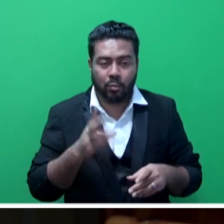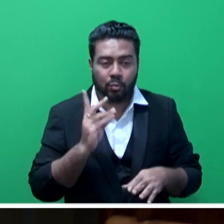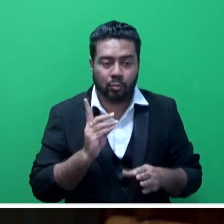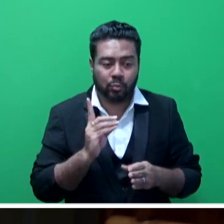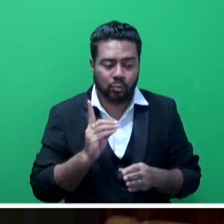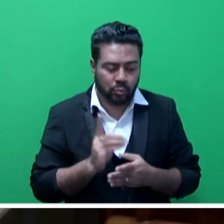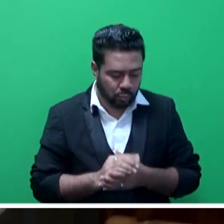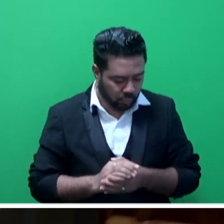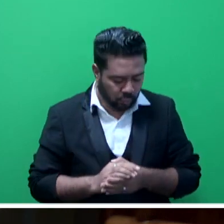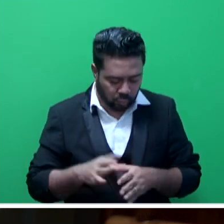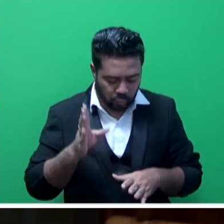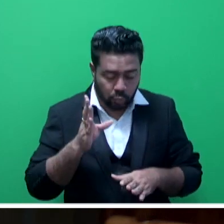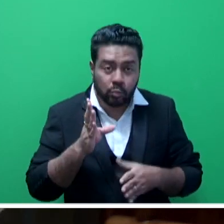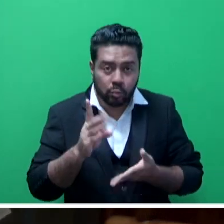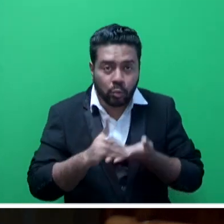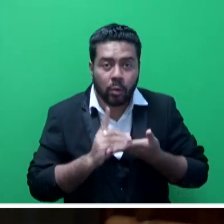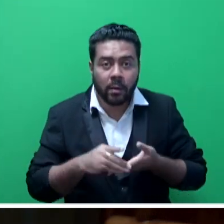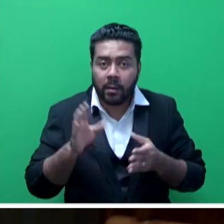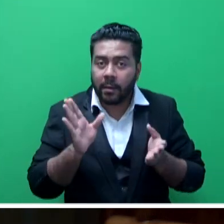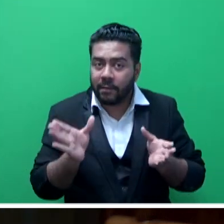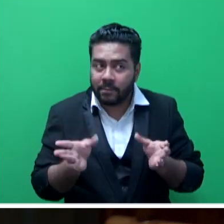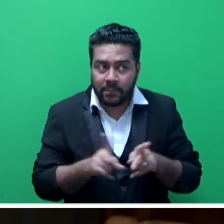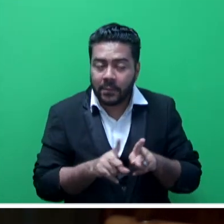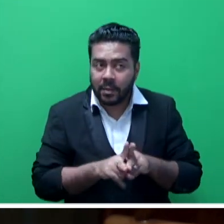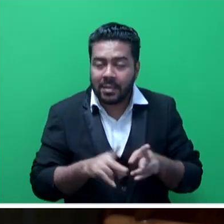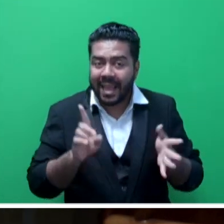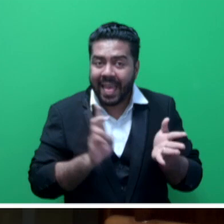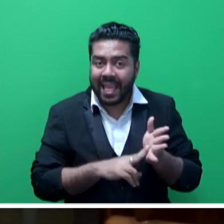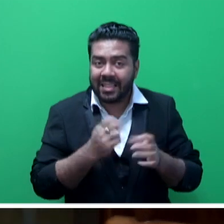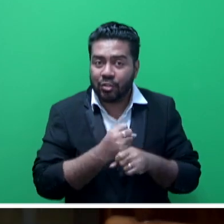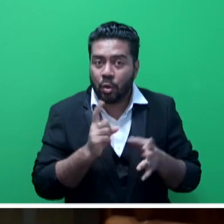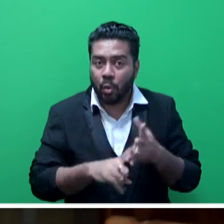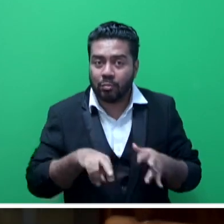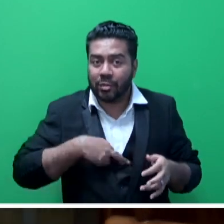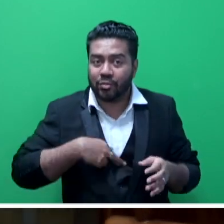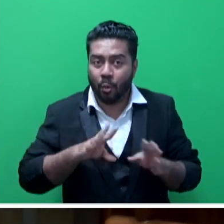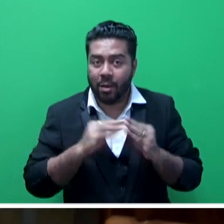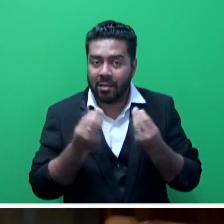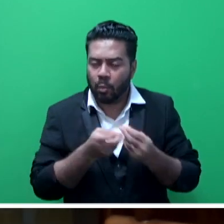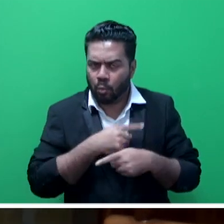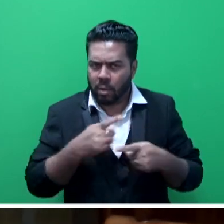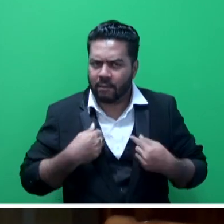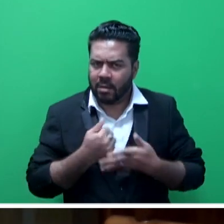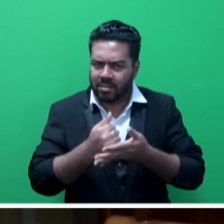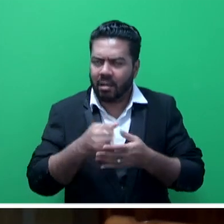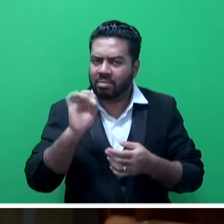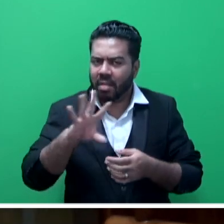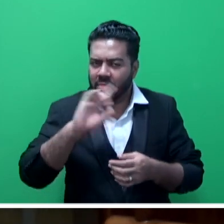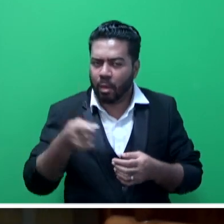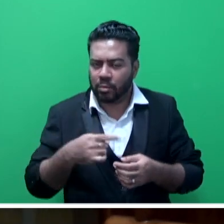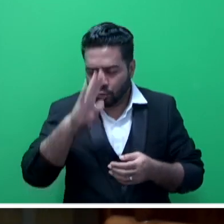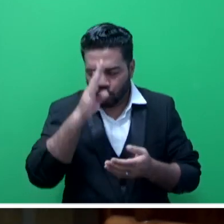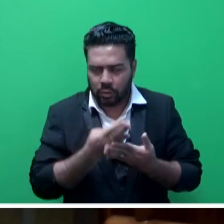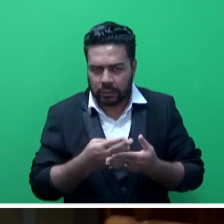UNICEF, private sector organizations in Fiji, NGOs, religious organizations, we this year have assisted more than 10,000 affected